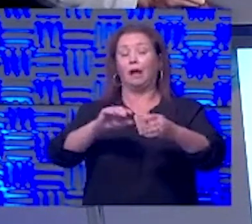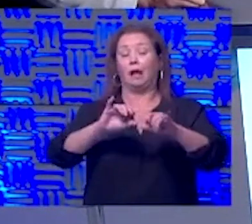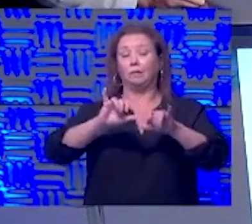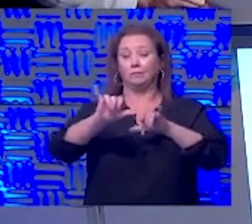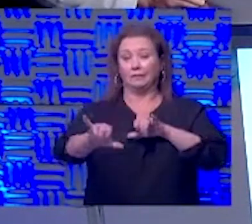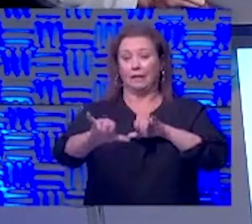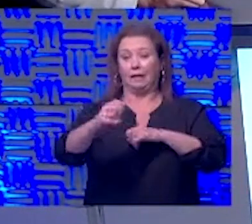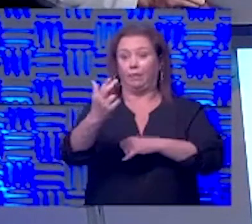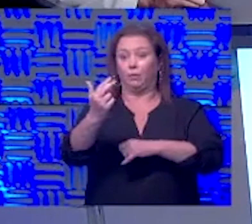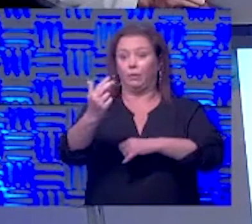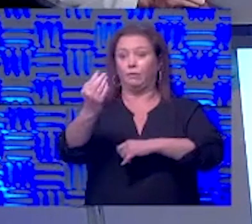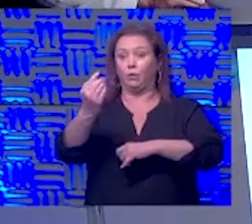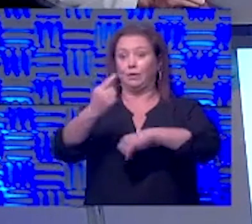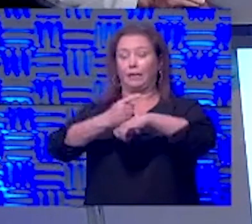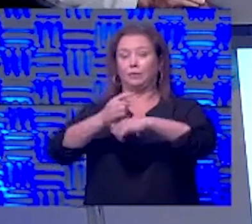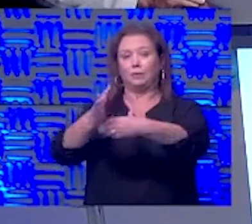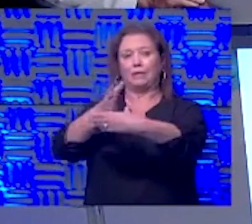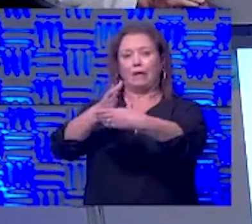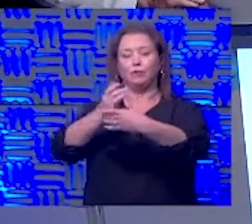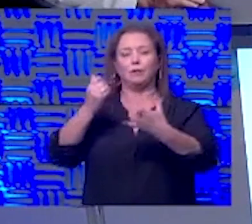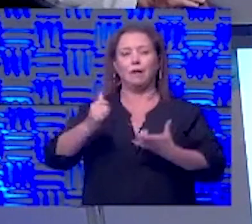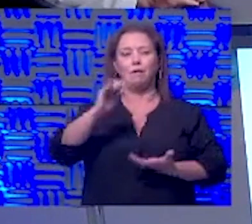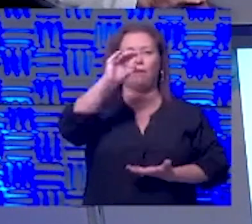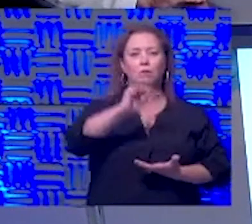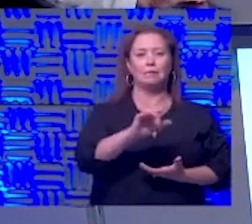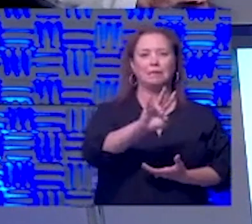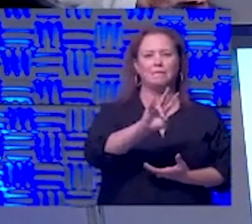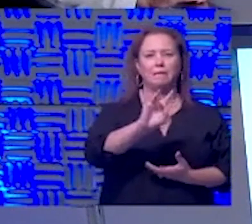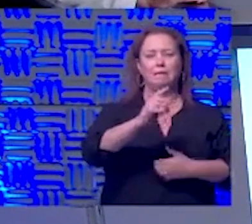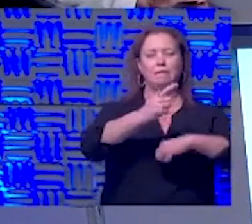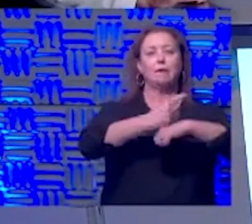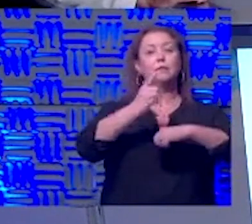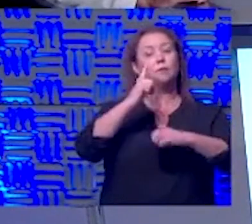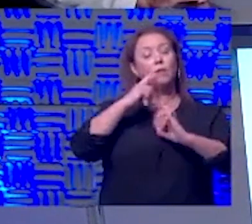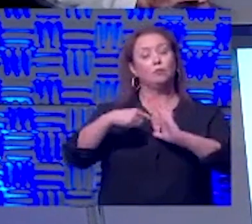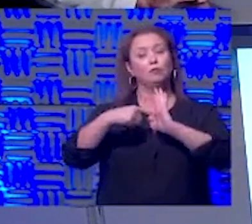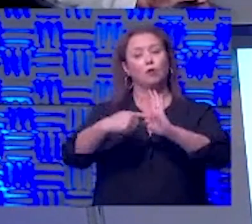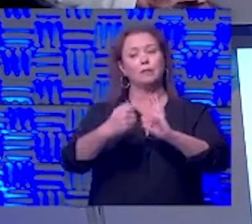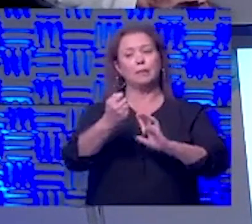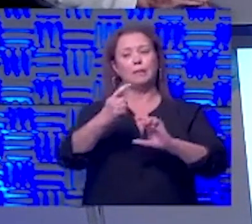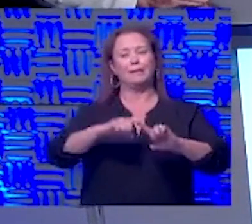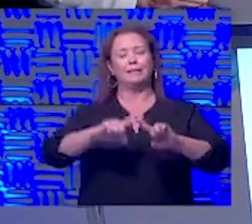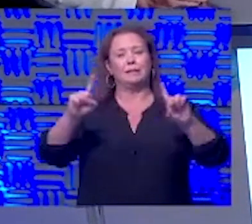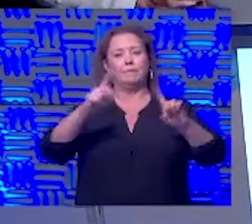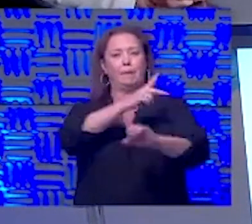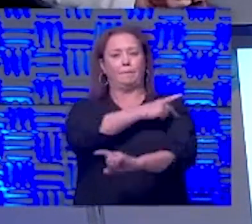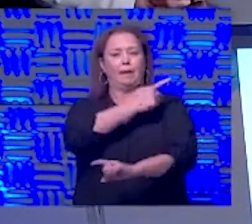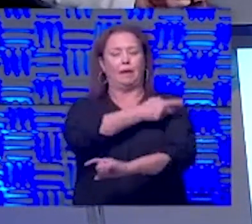13 or 14 days as an average length of stay down to 7 or 8. Yep. So I think that reflects a little different patient